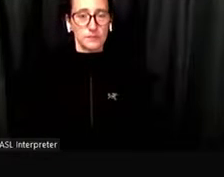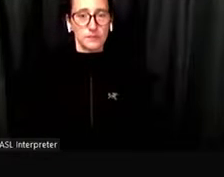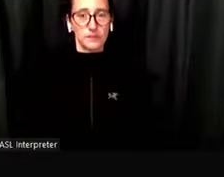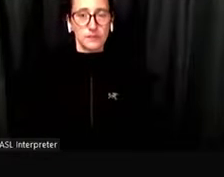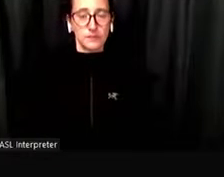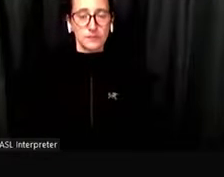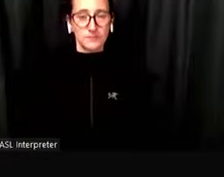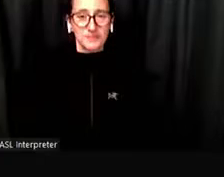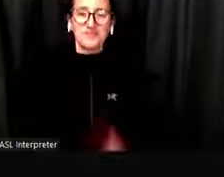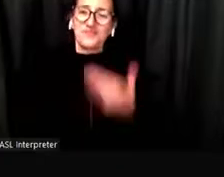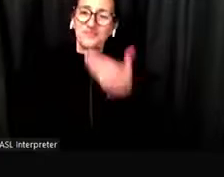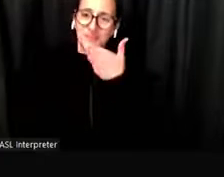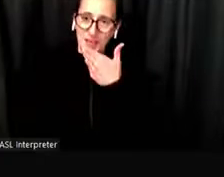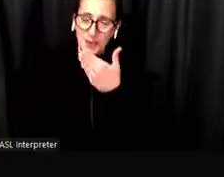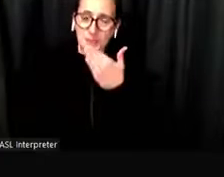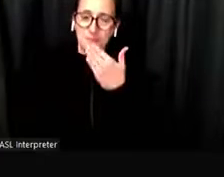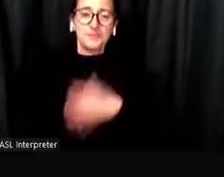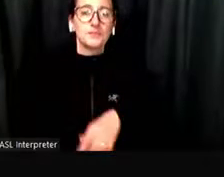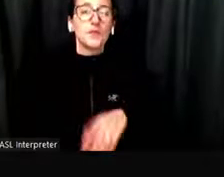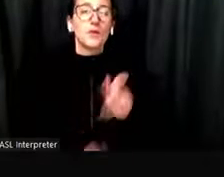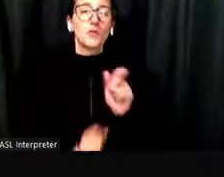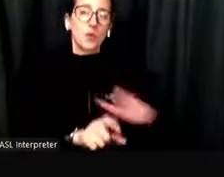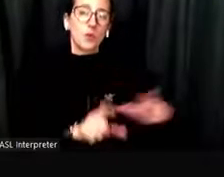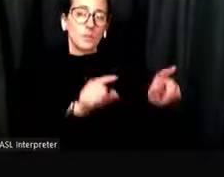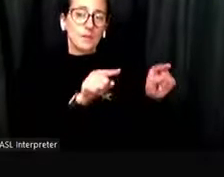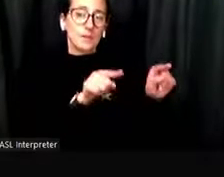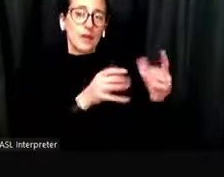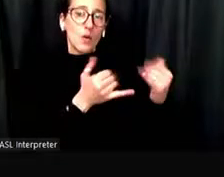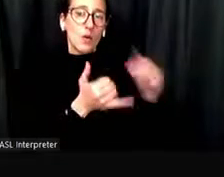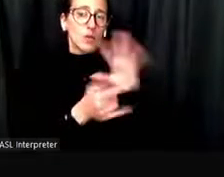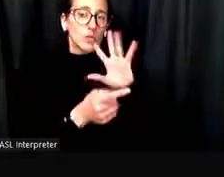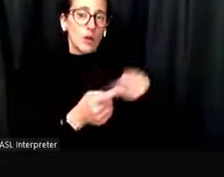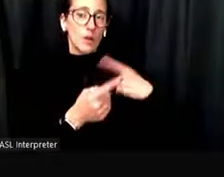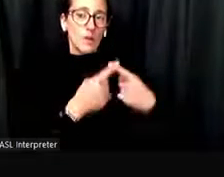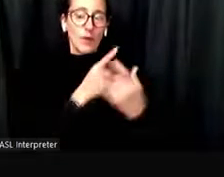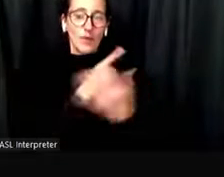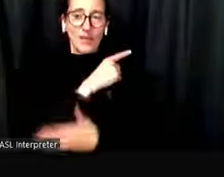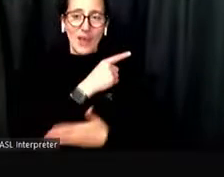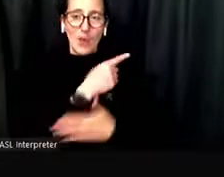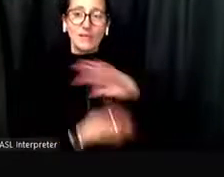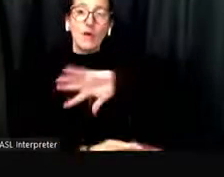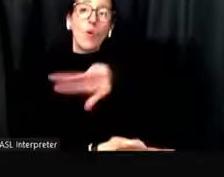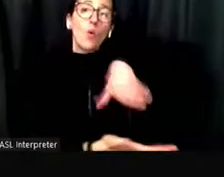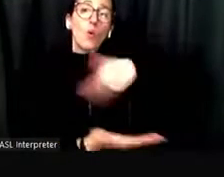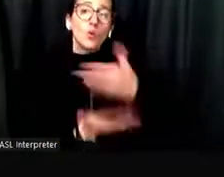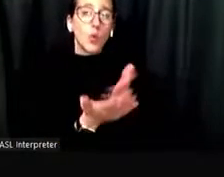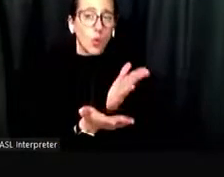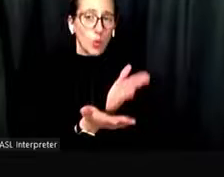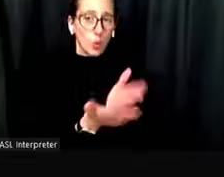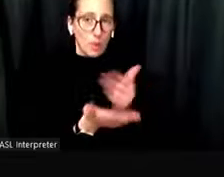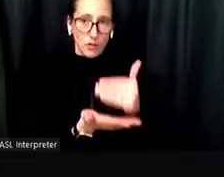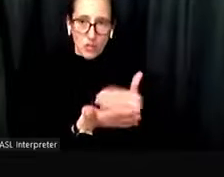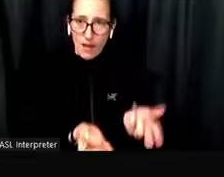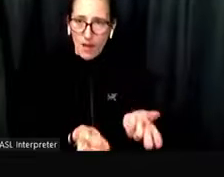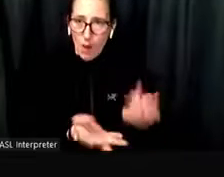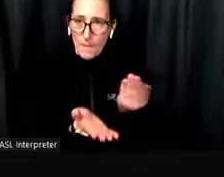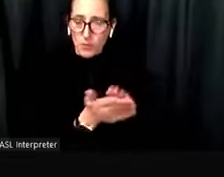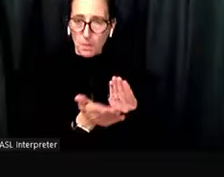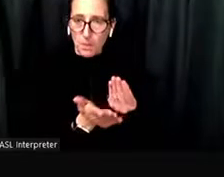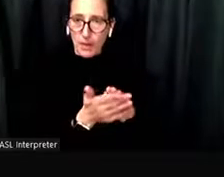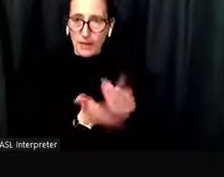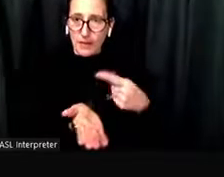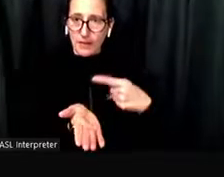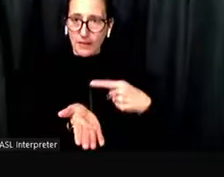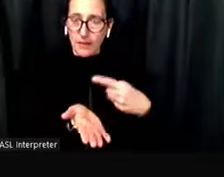Thank you, Chuck. All right, so let's talk about the county's total budget, and in other words, the total spent. When you look at the county family, as I was